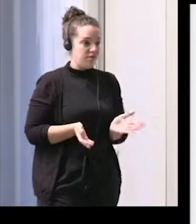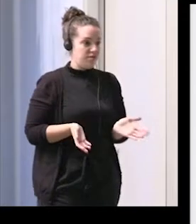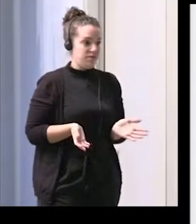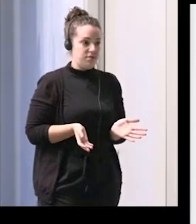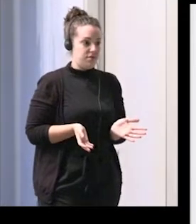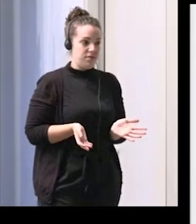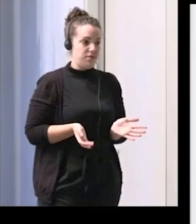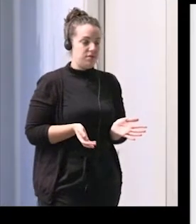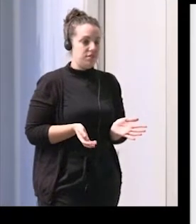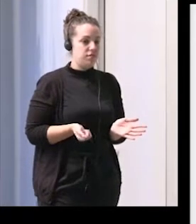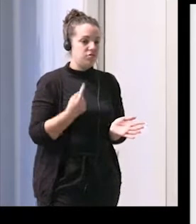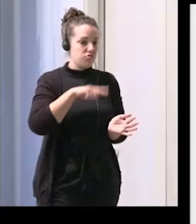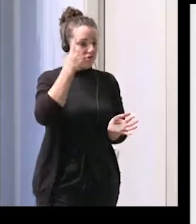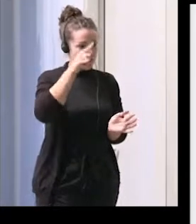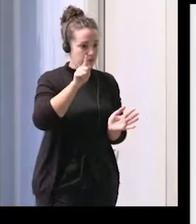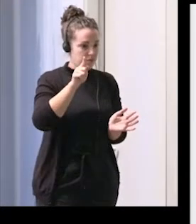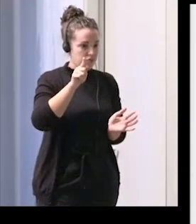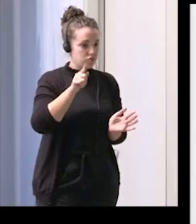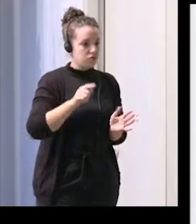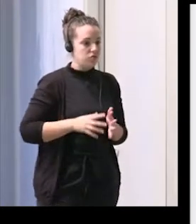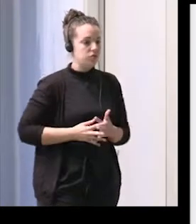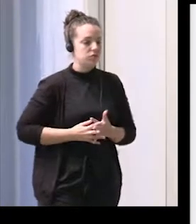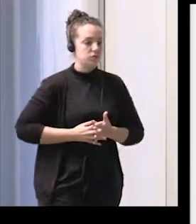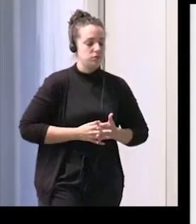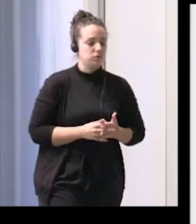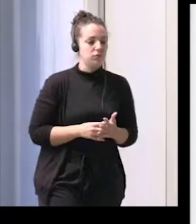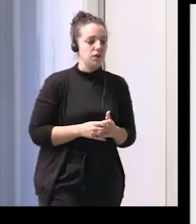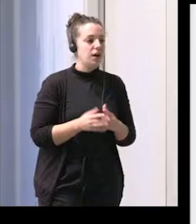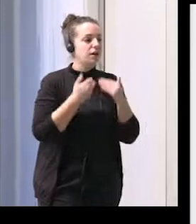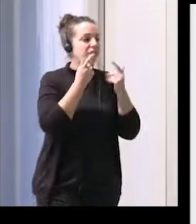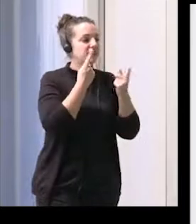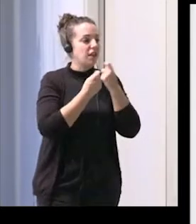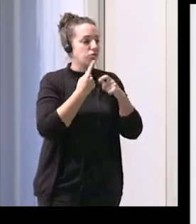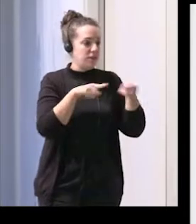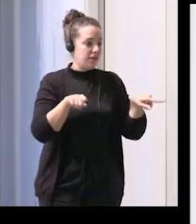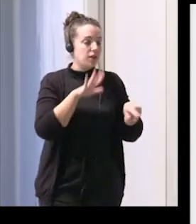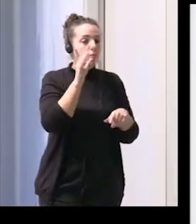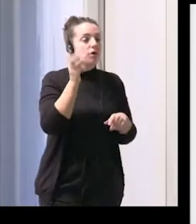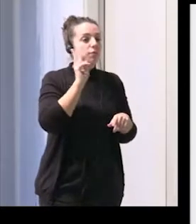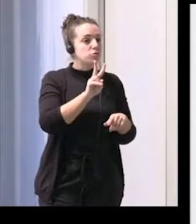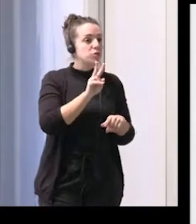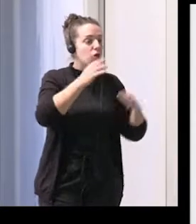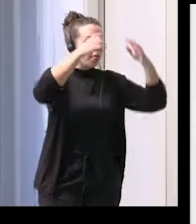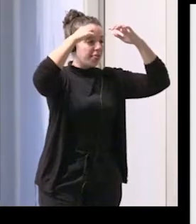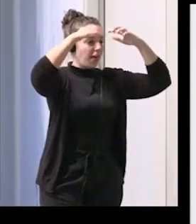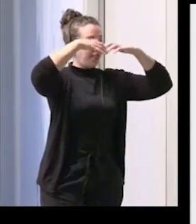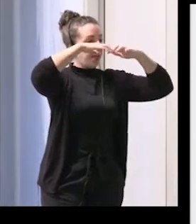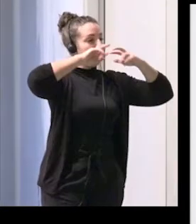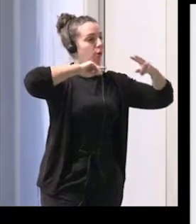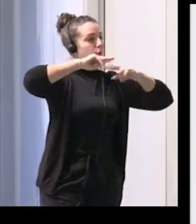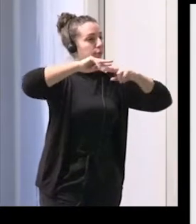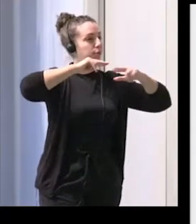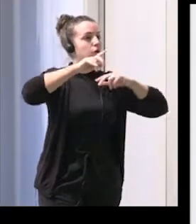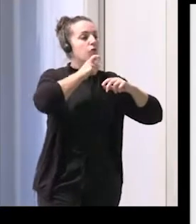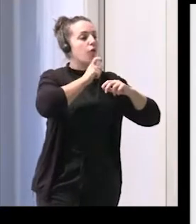number of different measures. One is we've looked at how the brain responds to sounds coming from each